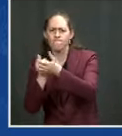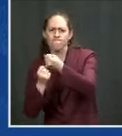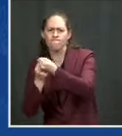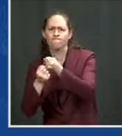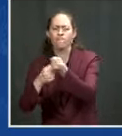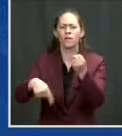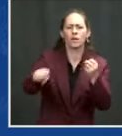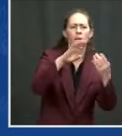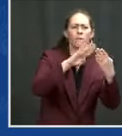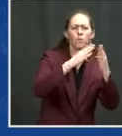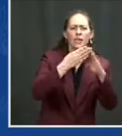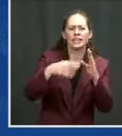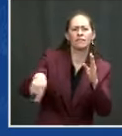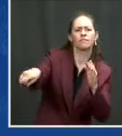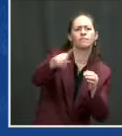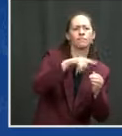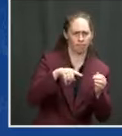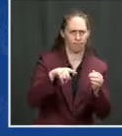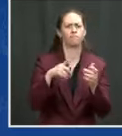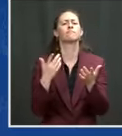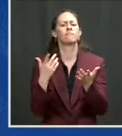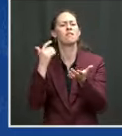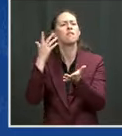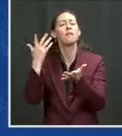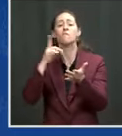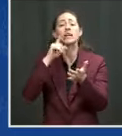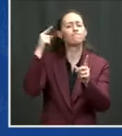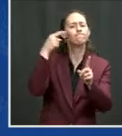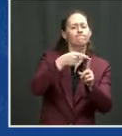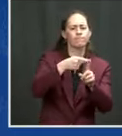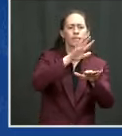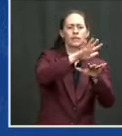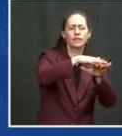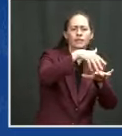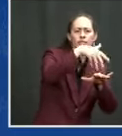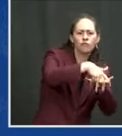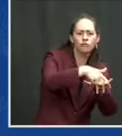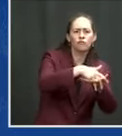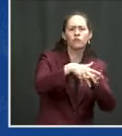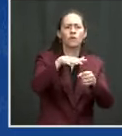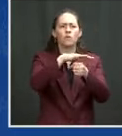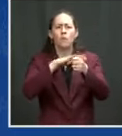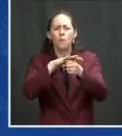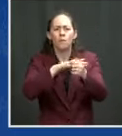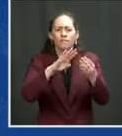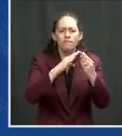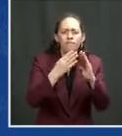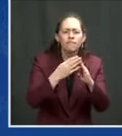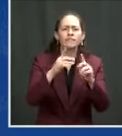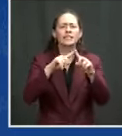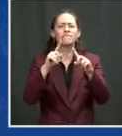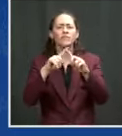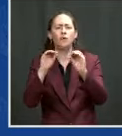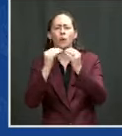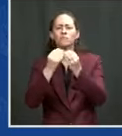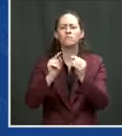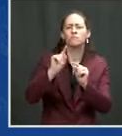tribes, territories, local governments, and community and faith-based organizations to make more progress on the ground.